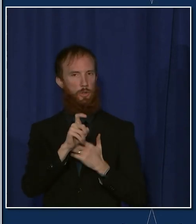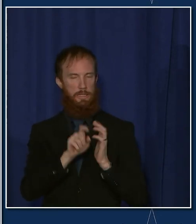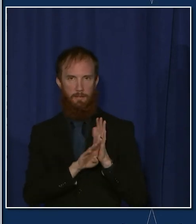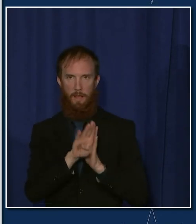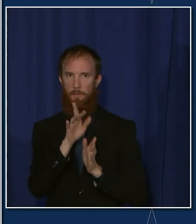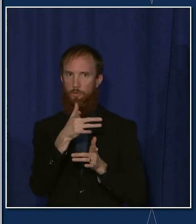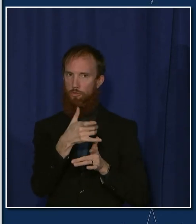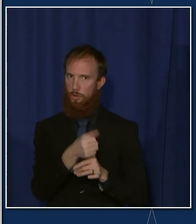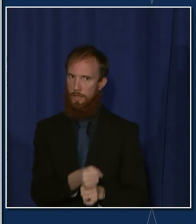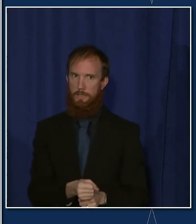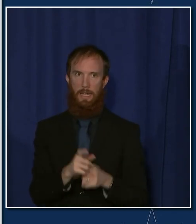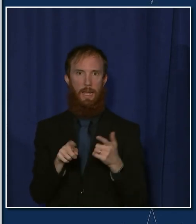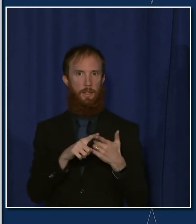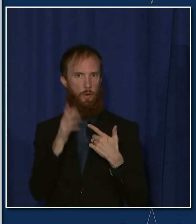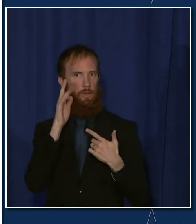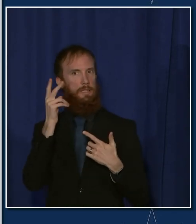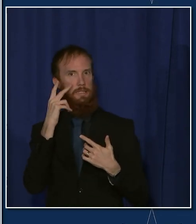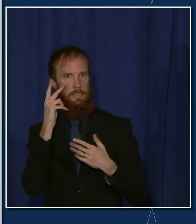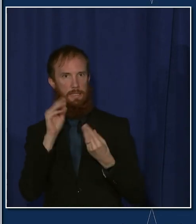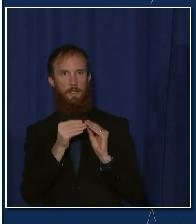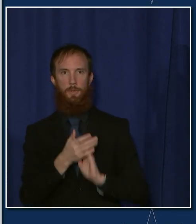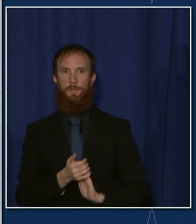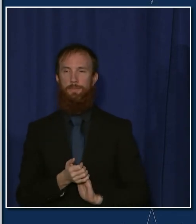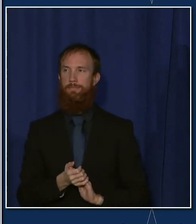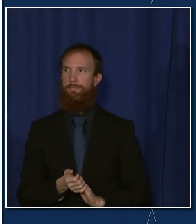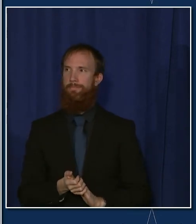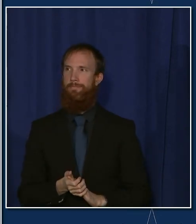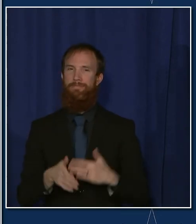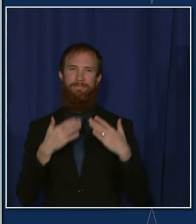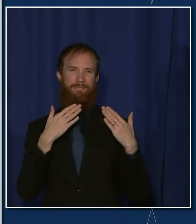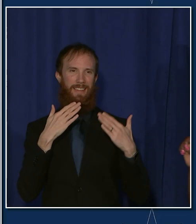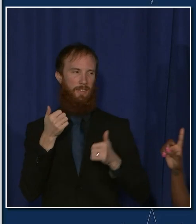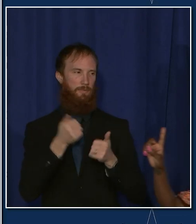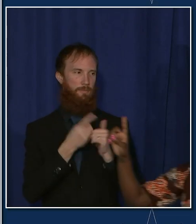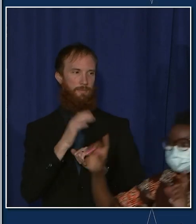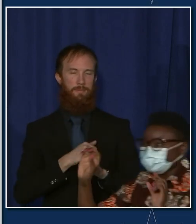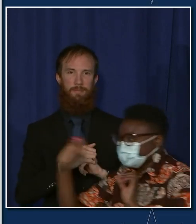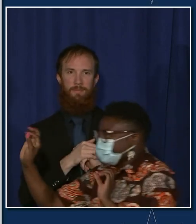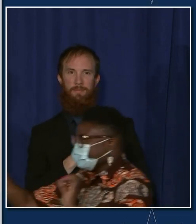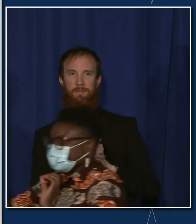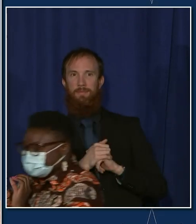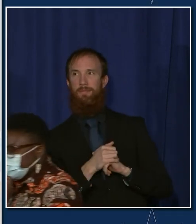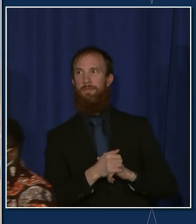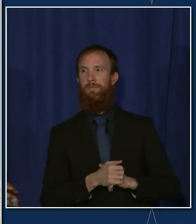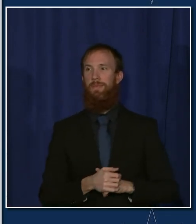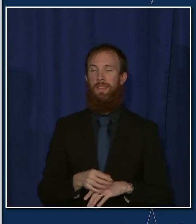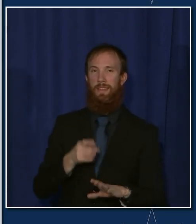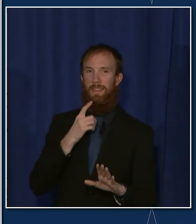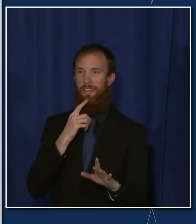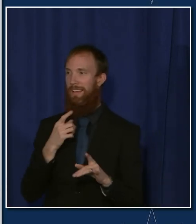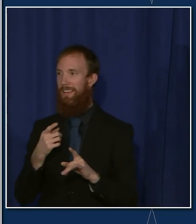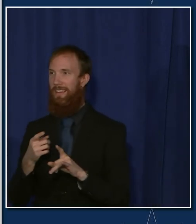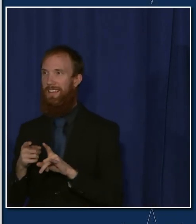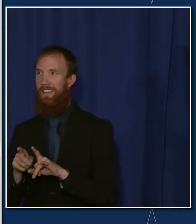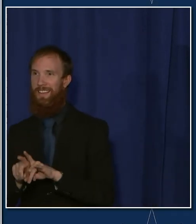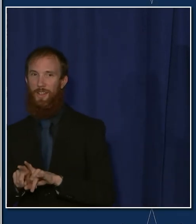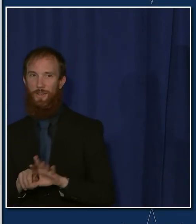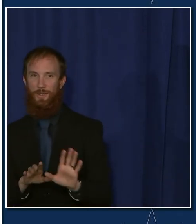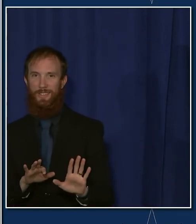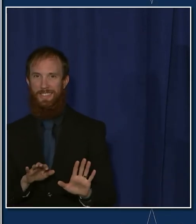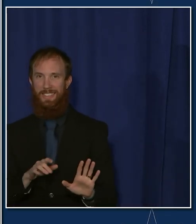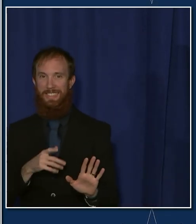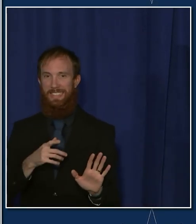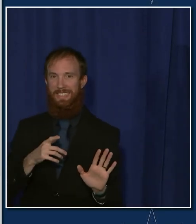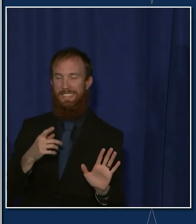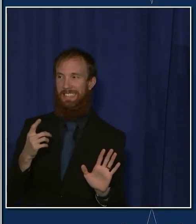those numbers. You're going to have to do that. Thanks, everybody. Yeah. Can I go back to my space? But the